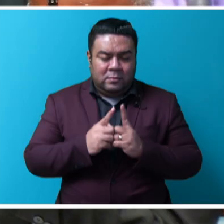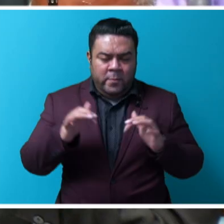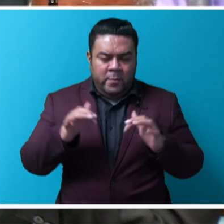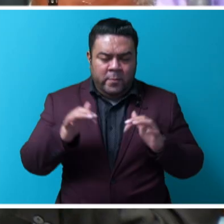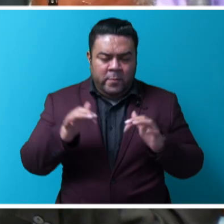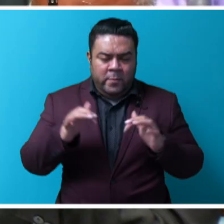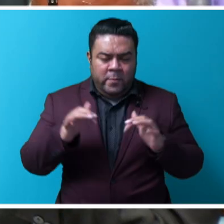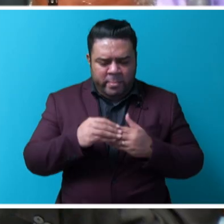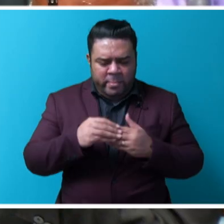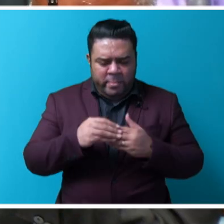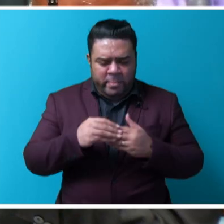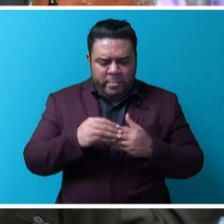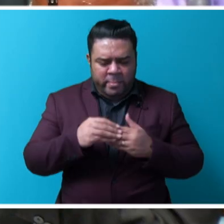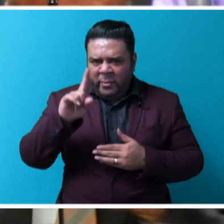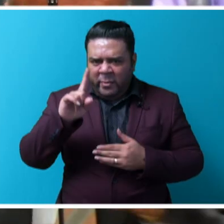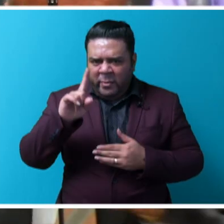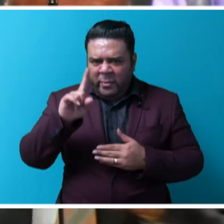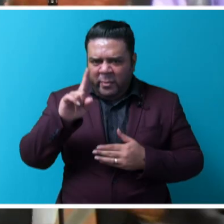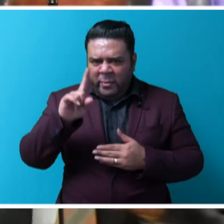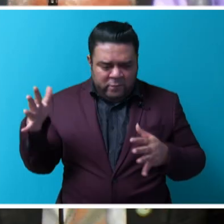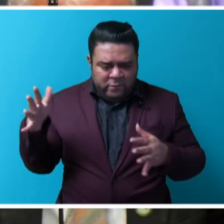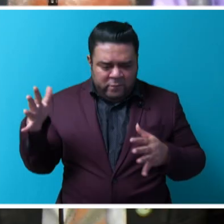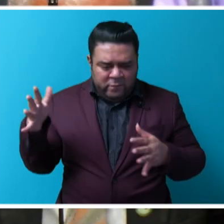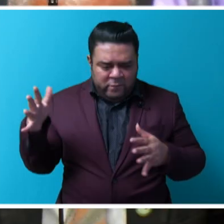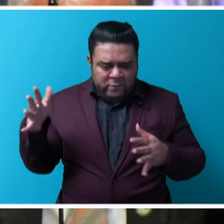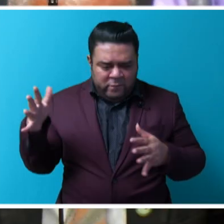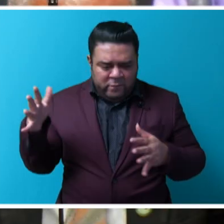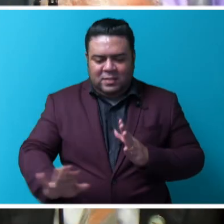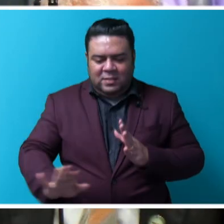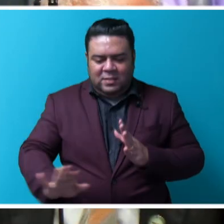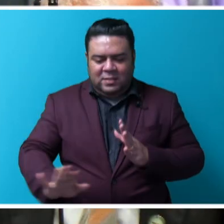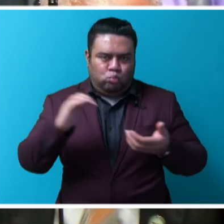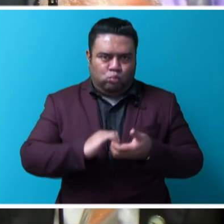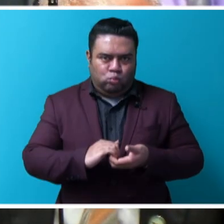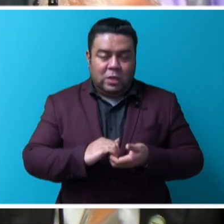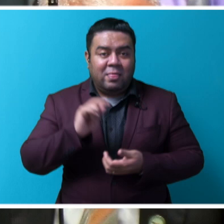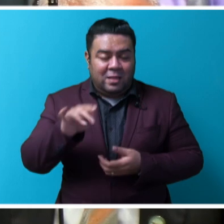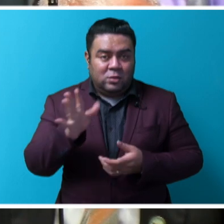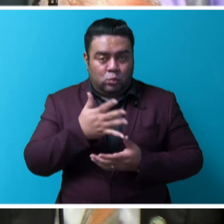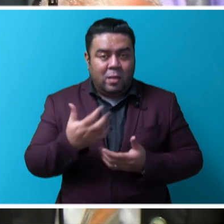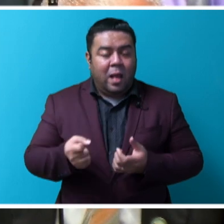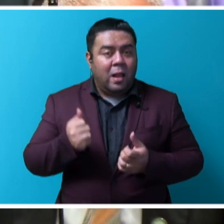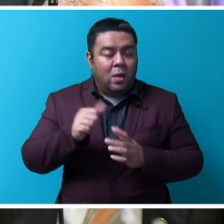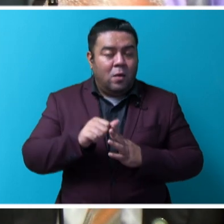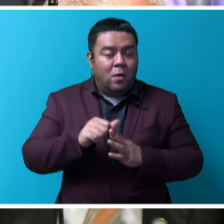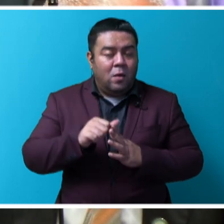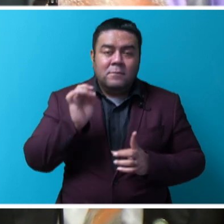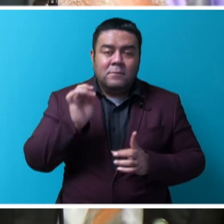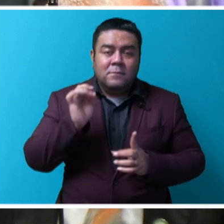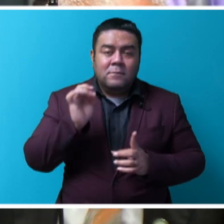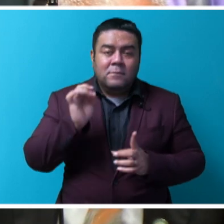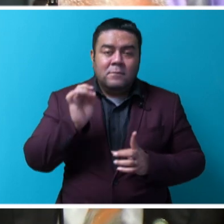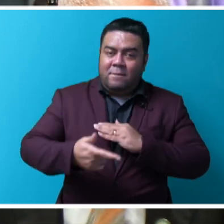EIA applications, including backlog of 378 files from January 2024. This demonstrates that we